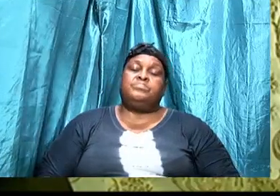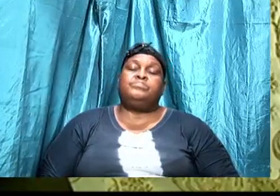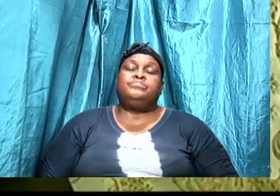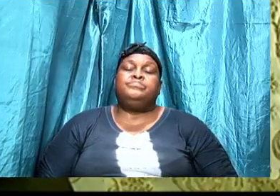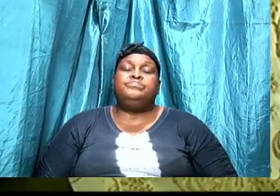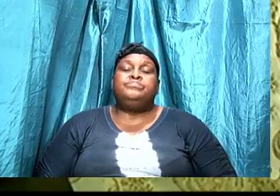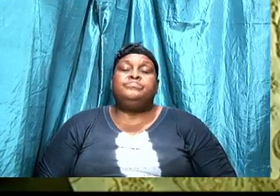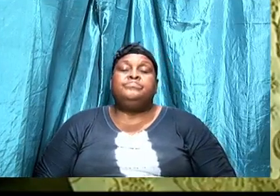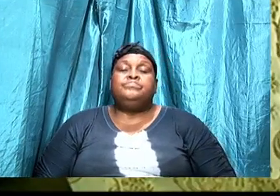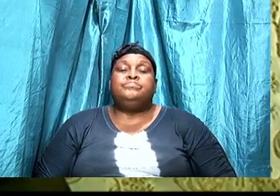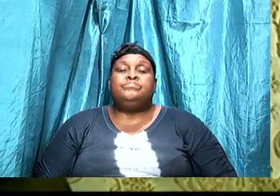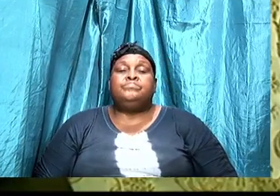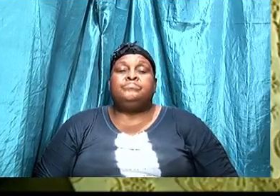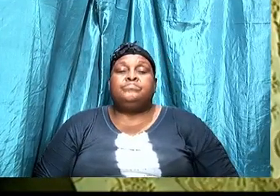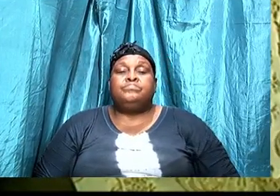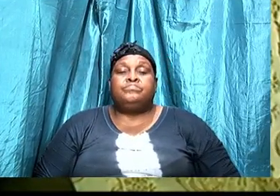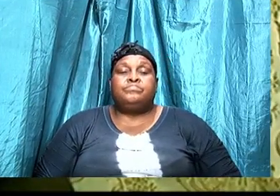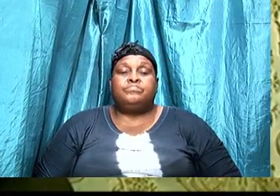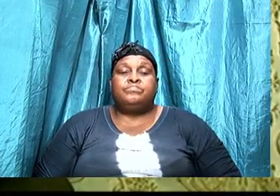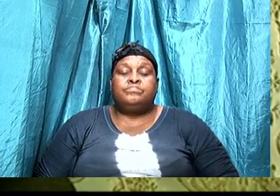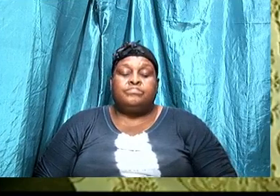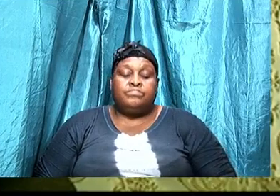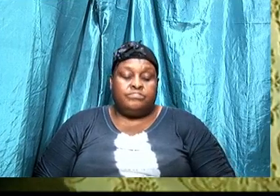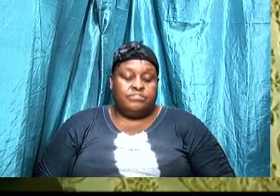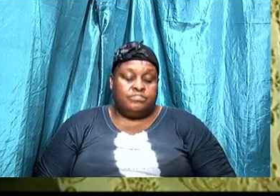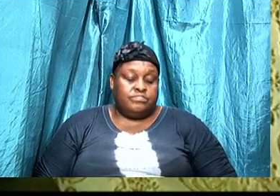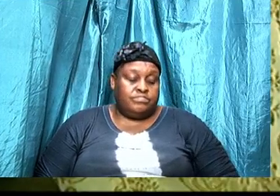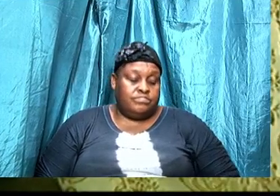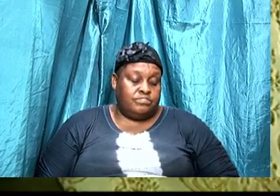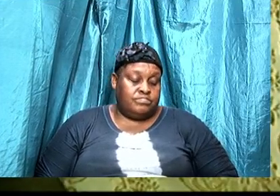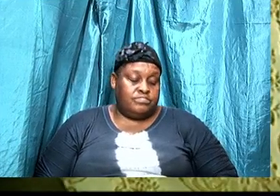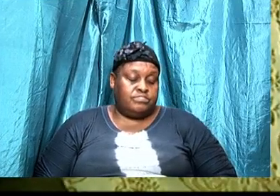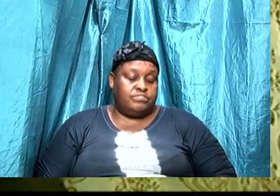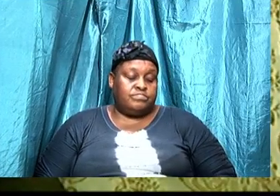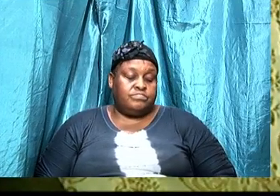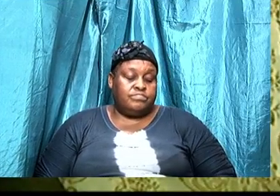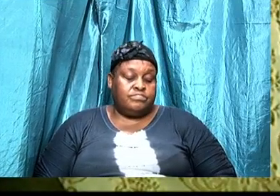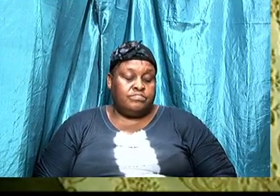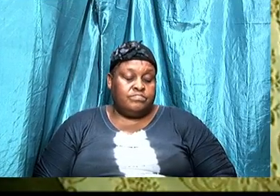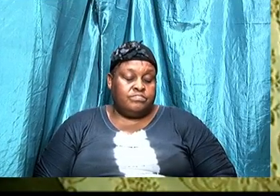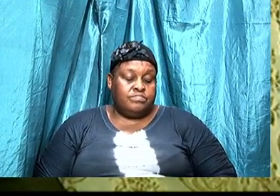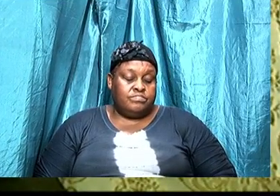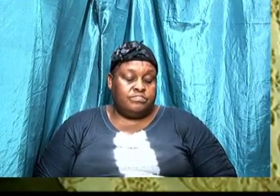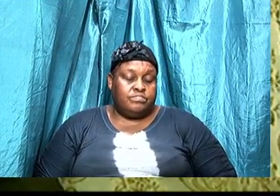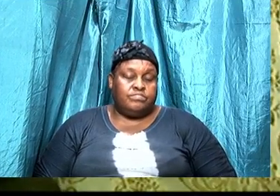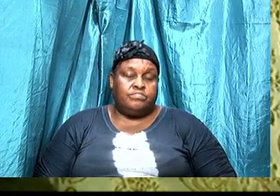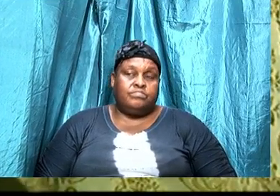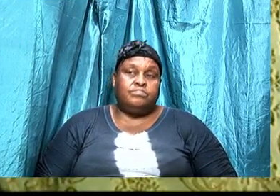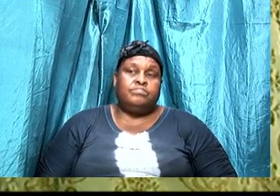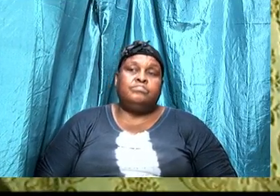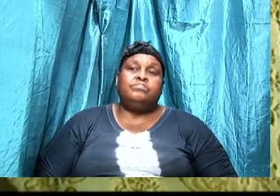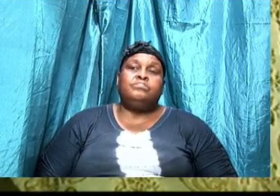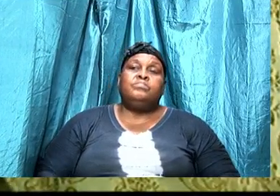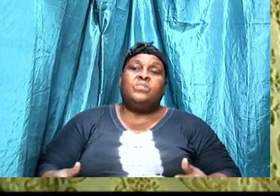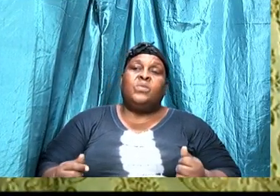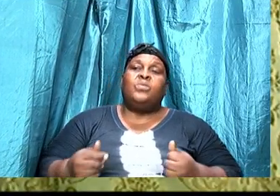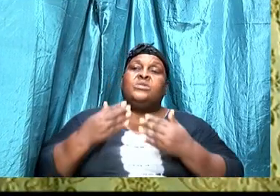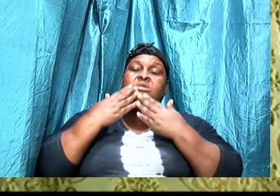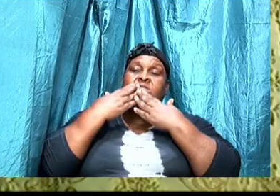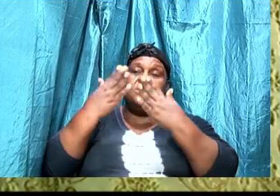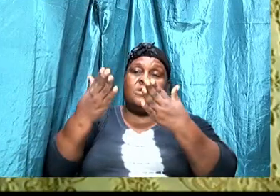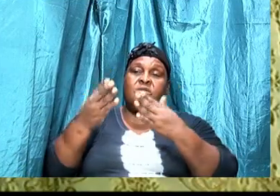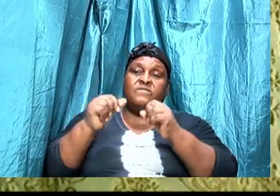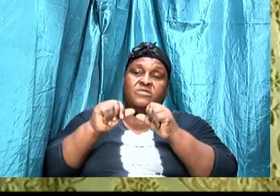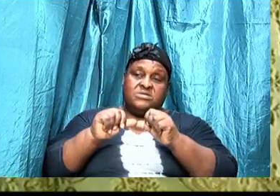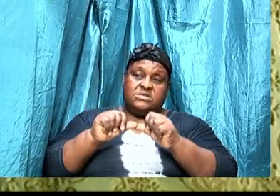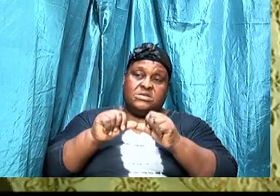new book or new topic rather. And so I want to thank you for spending the time